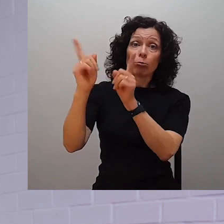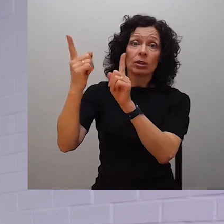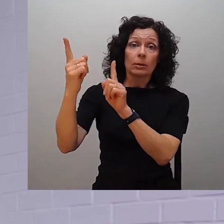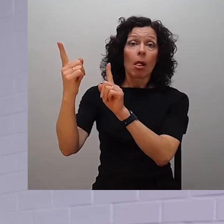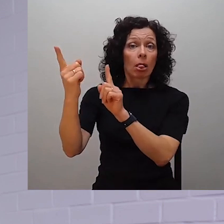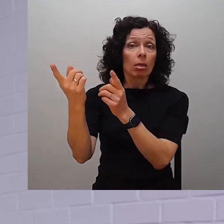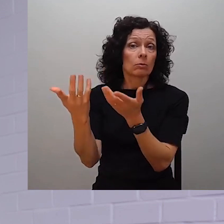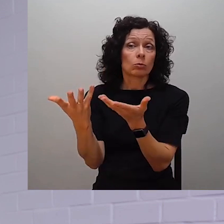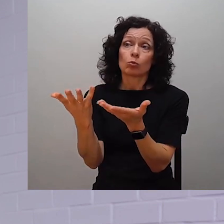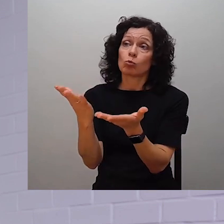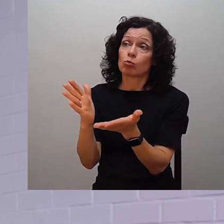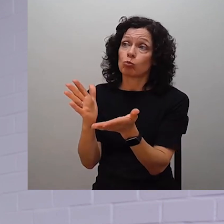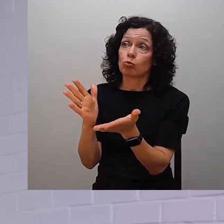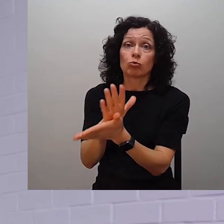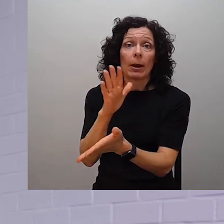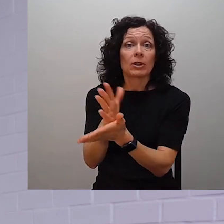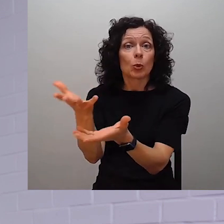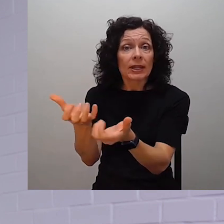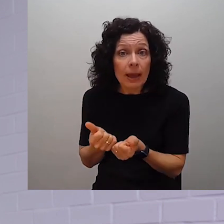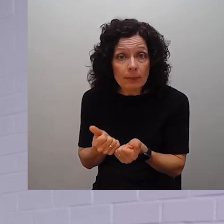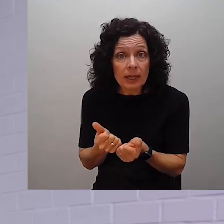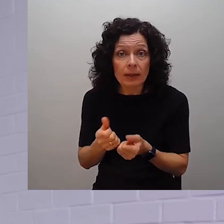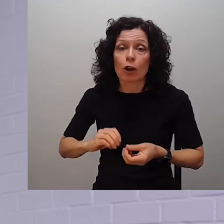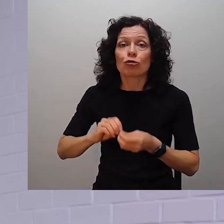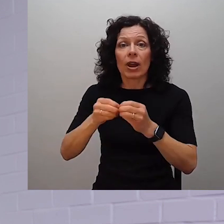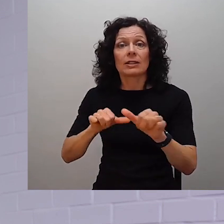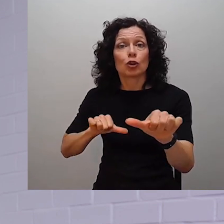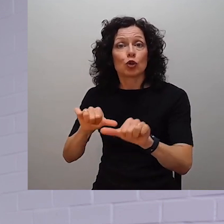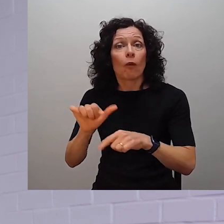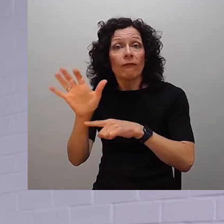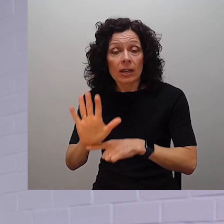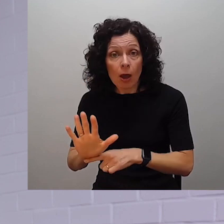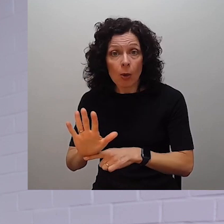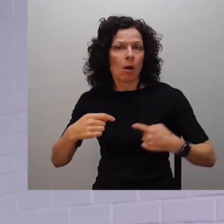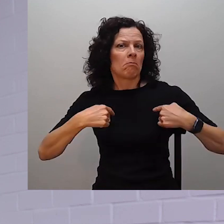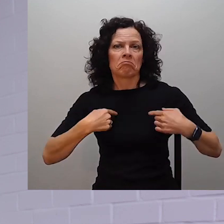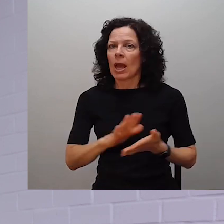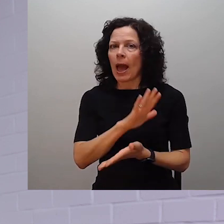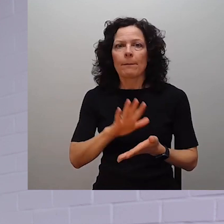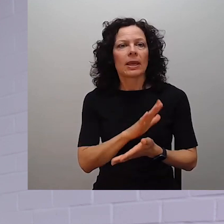happy to sign it, was happy to do a short video on it. I'm happy to put up,